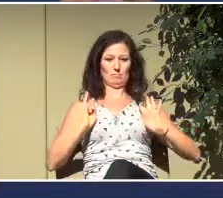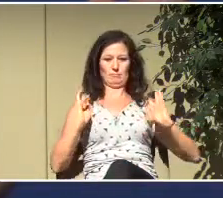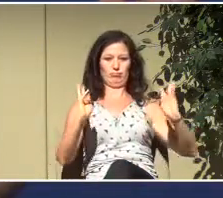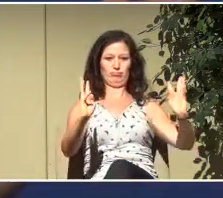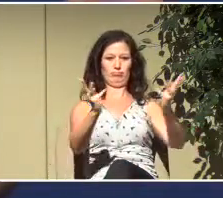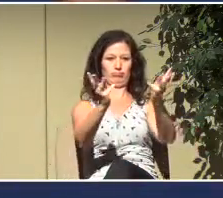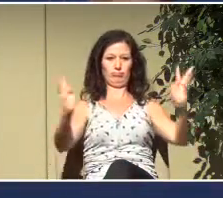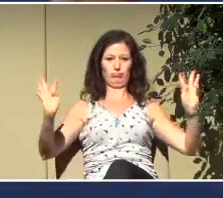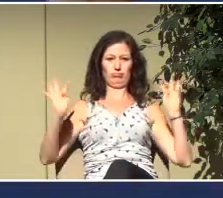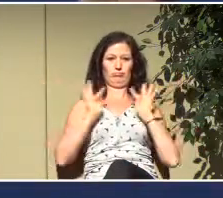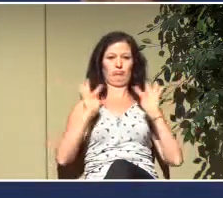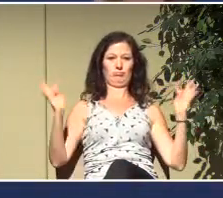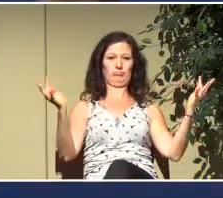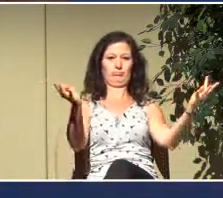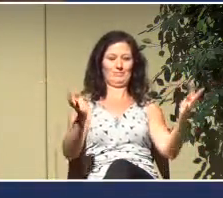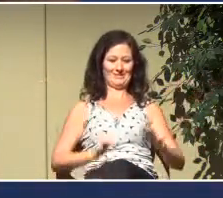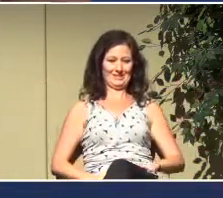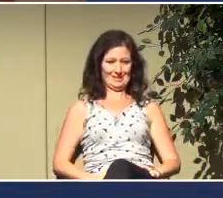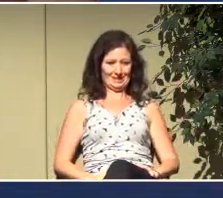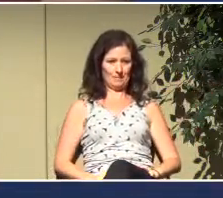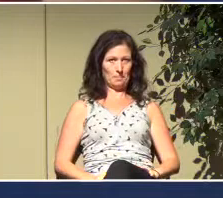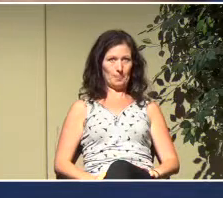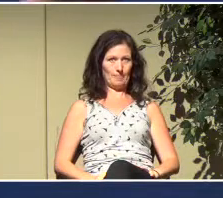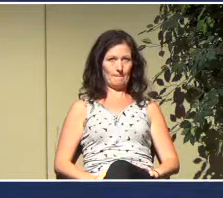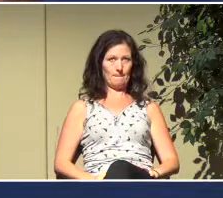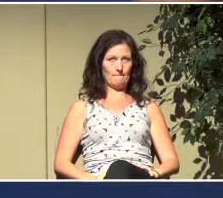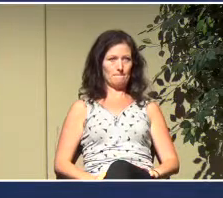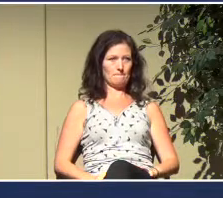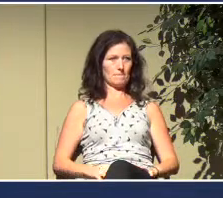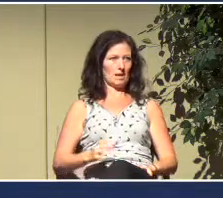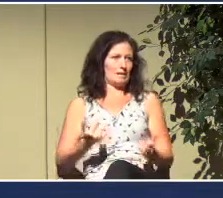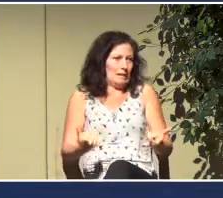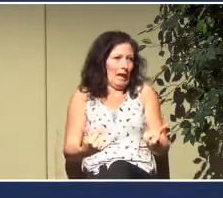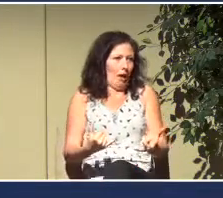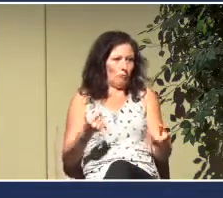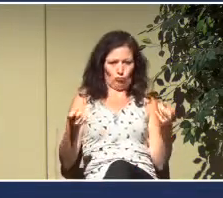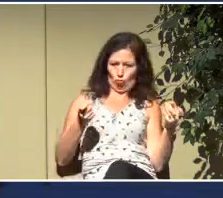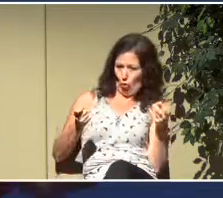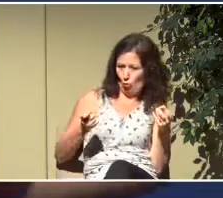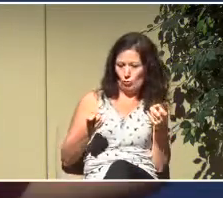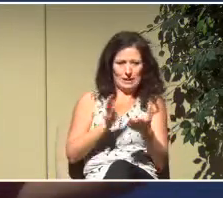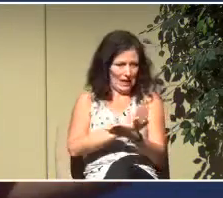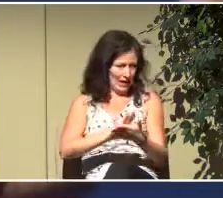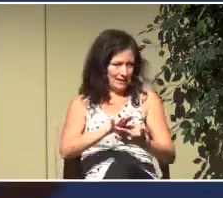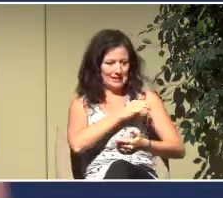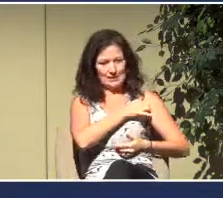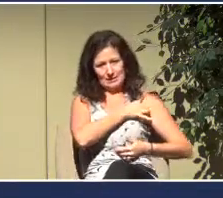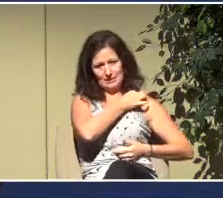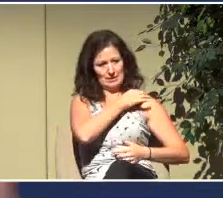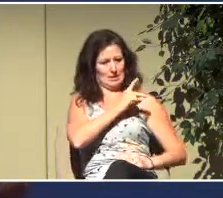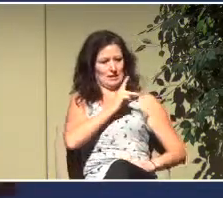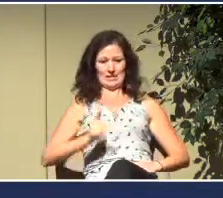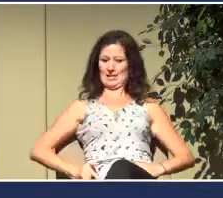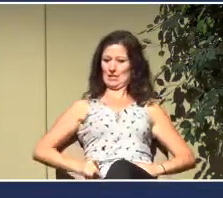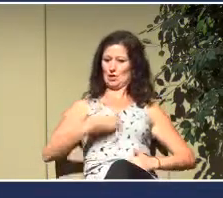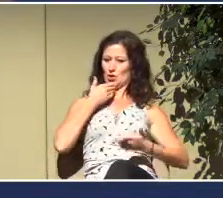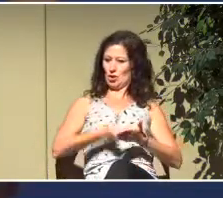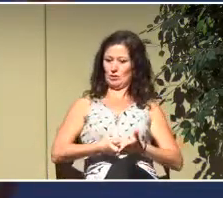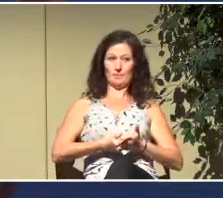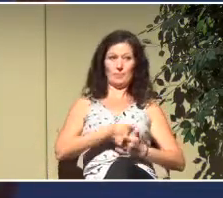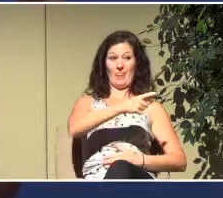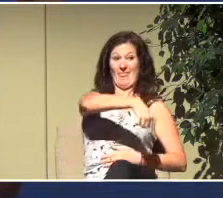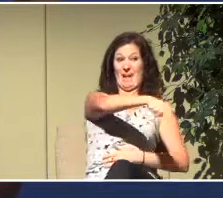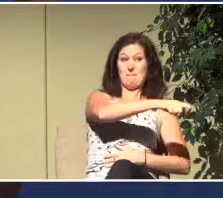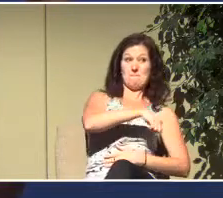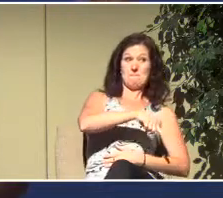Martin Lloyd-Jones would have said that, but it was policed. This kingdom was now policed, and the oppressing group could no